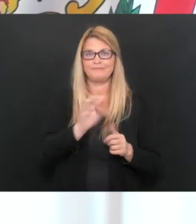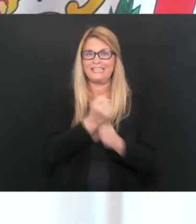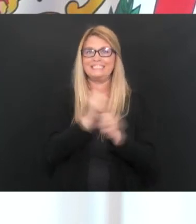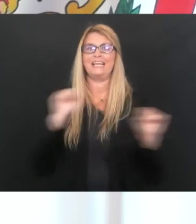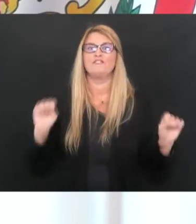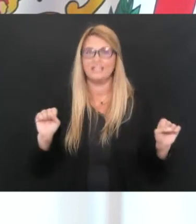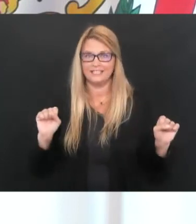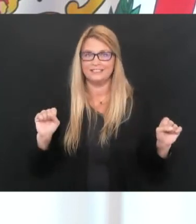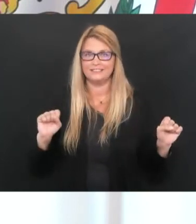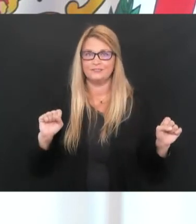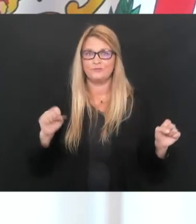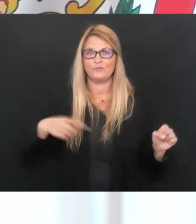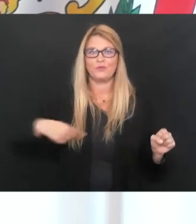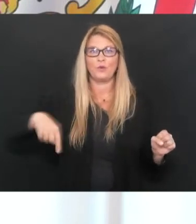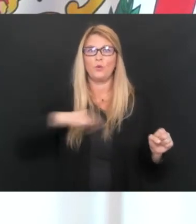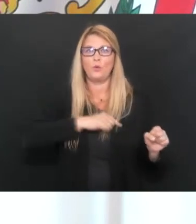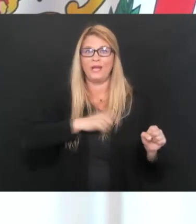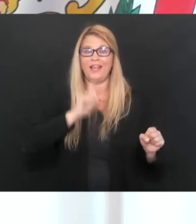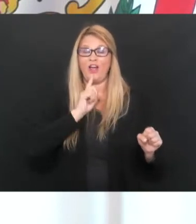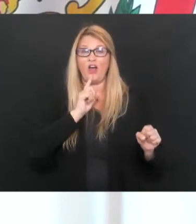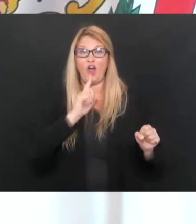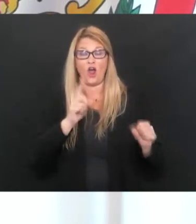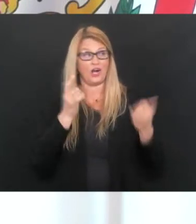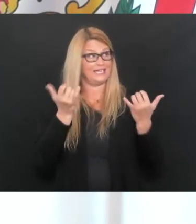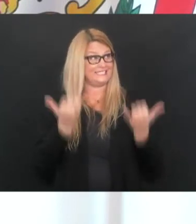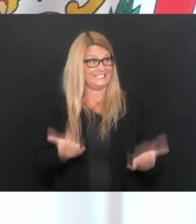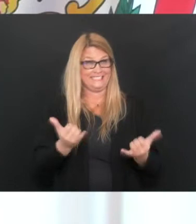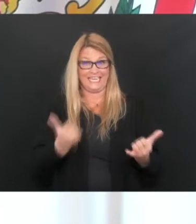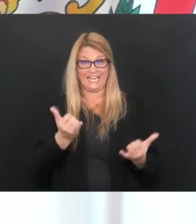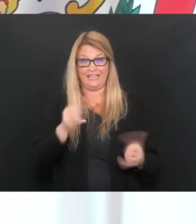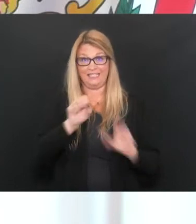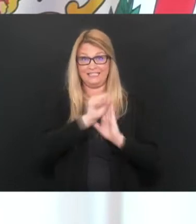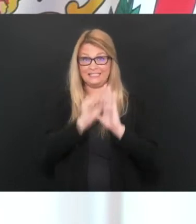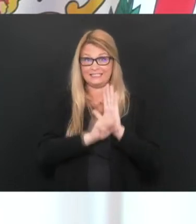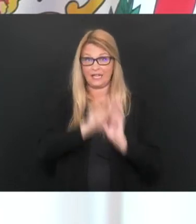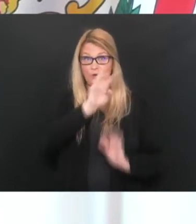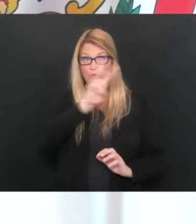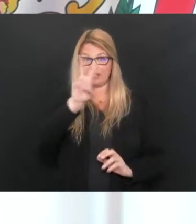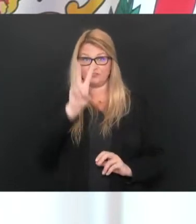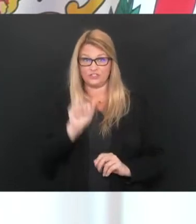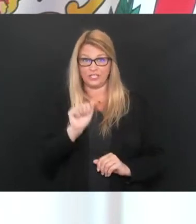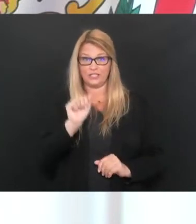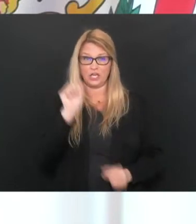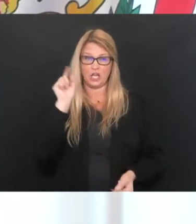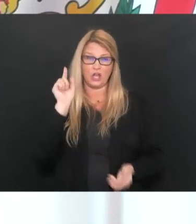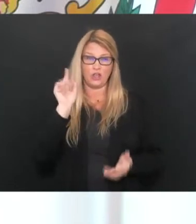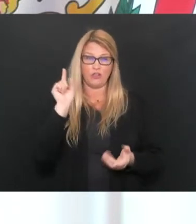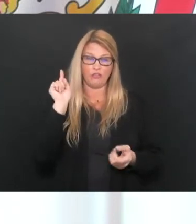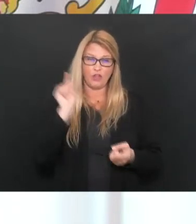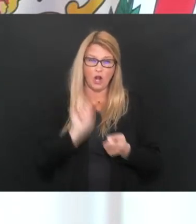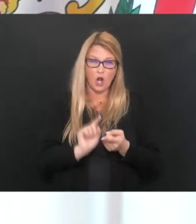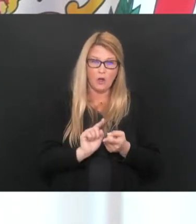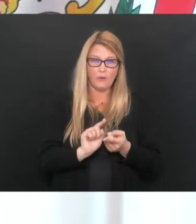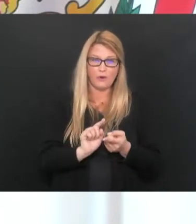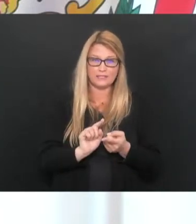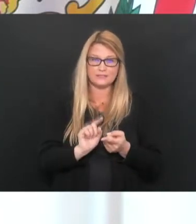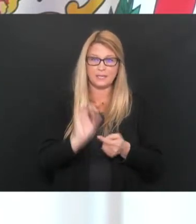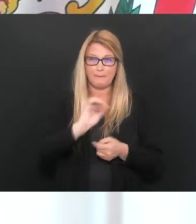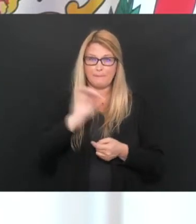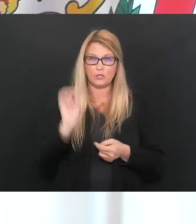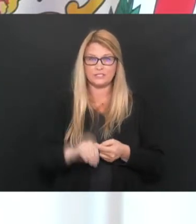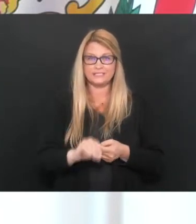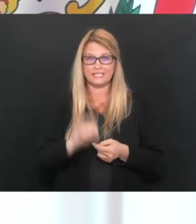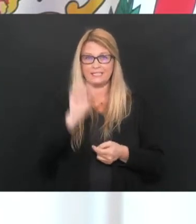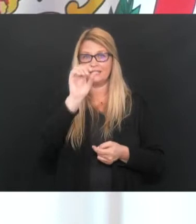are deriving today in the state of West Virginia the lowest percentage of severance tax